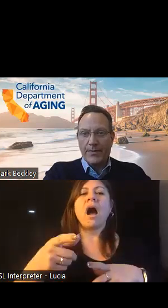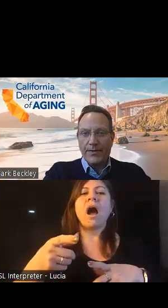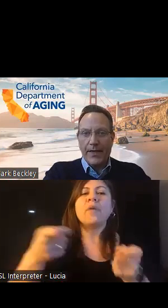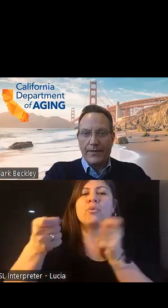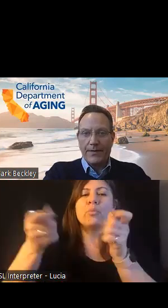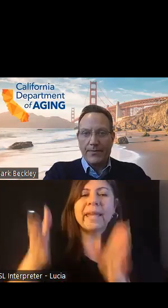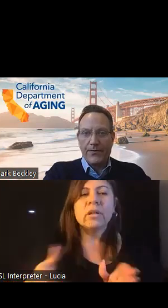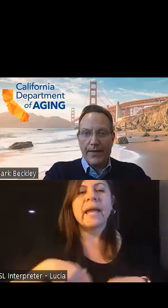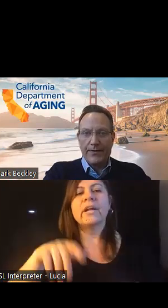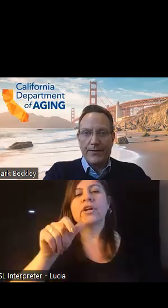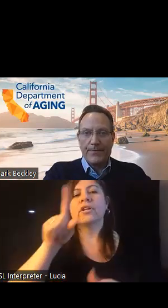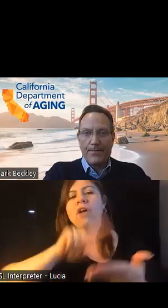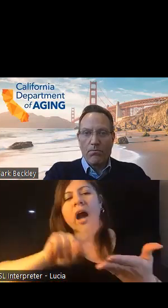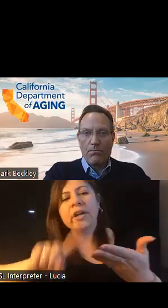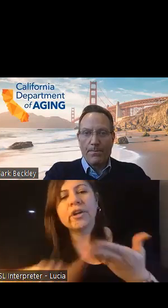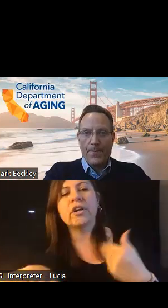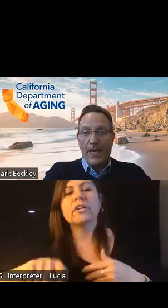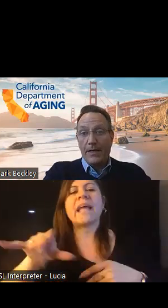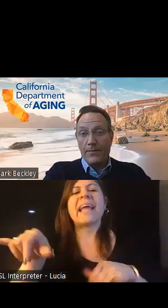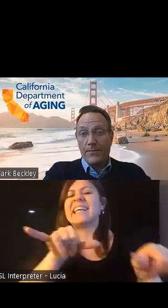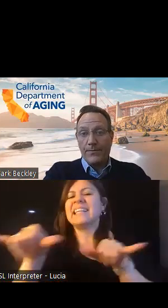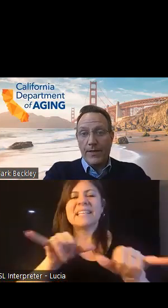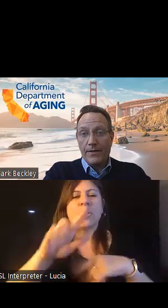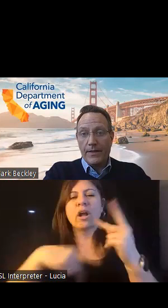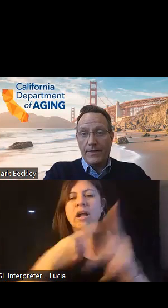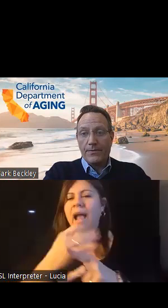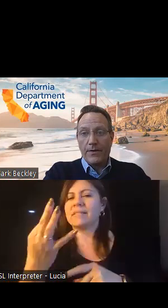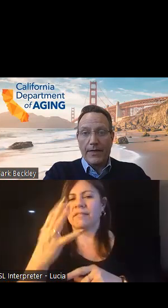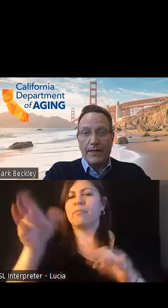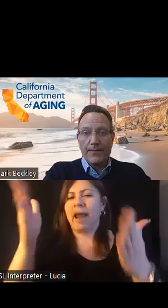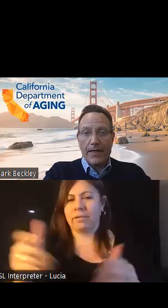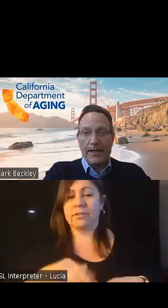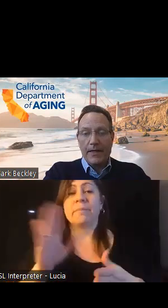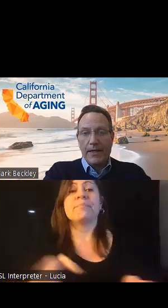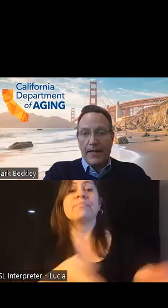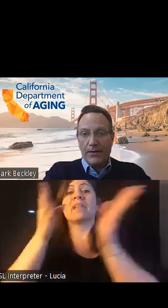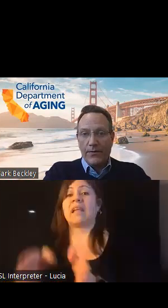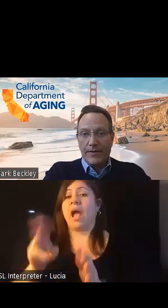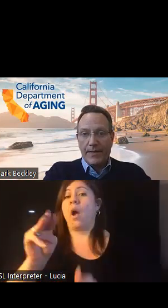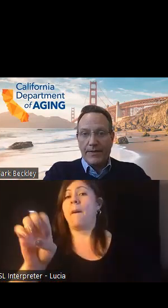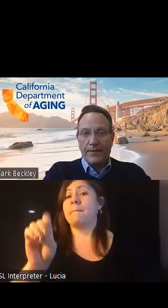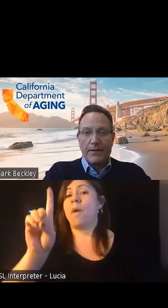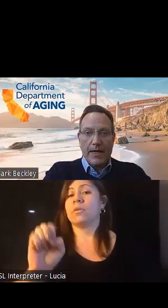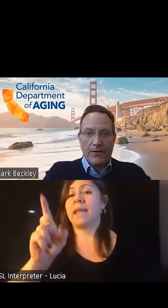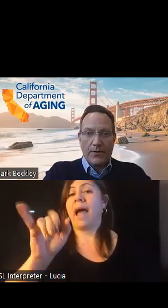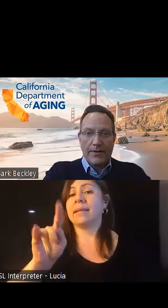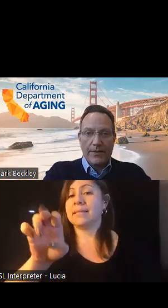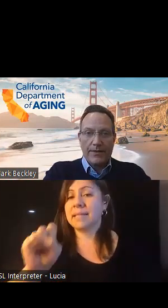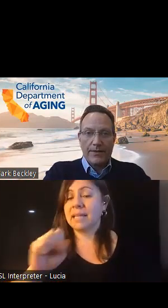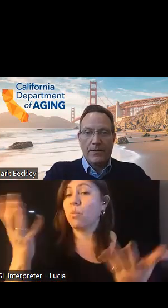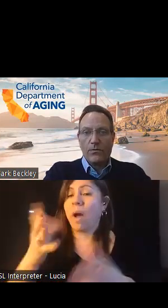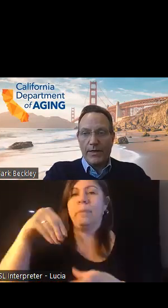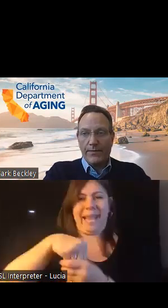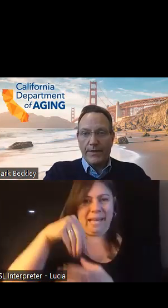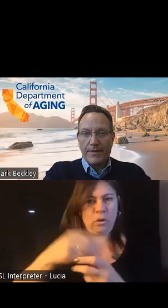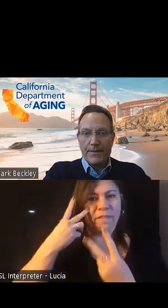similar types of outside providers. In terms of modalities, we've identified indoor visits, outdoor